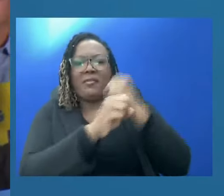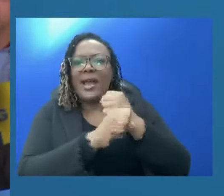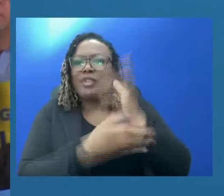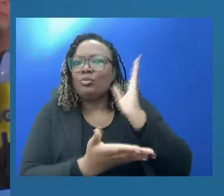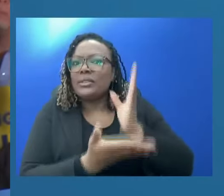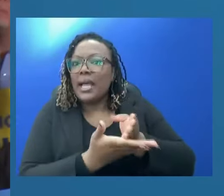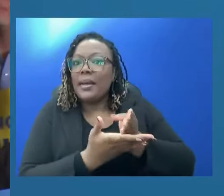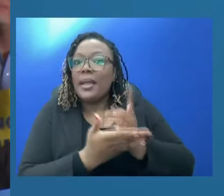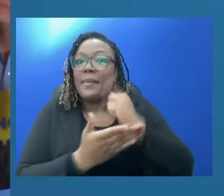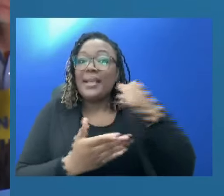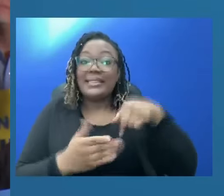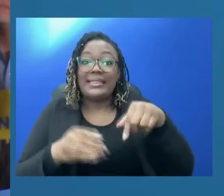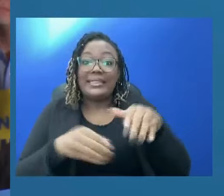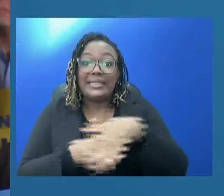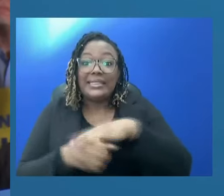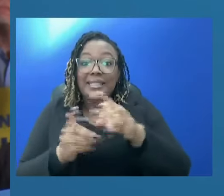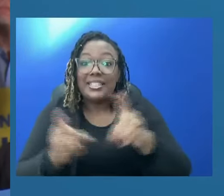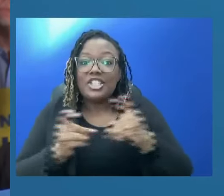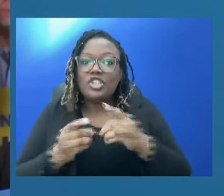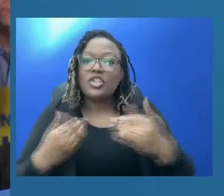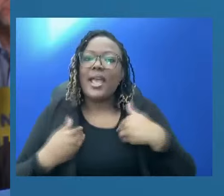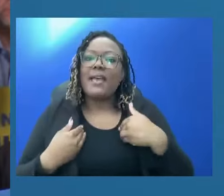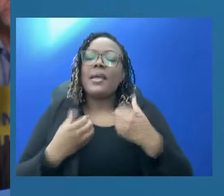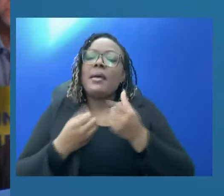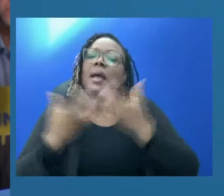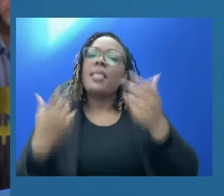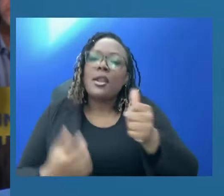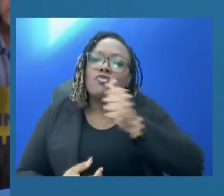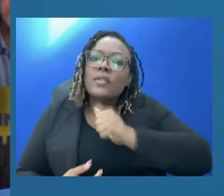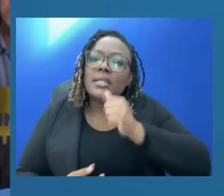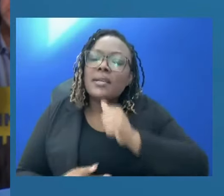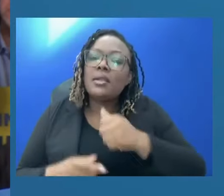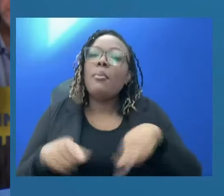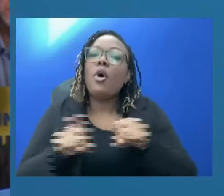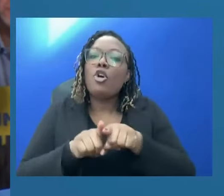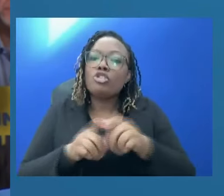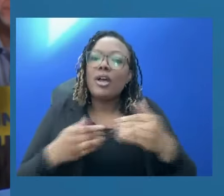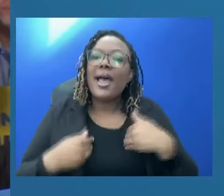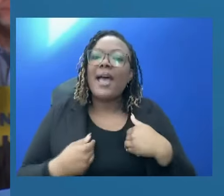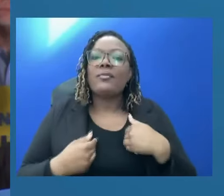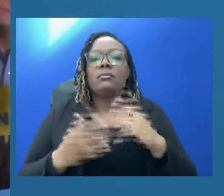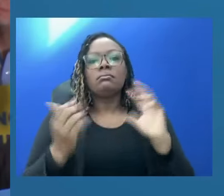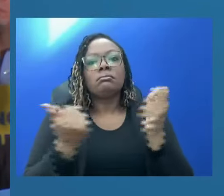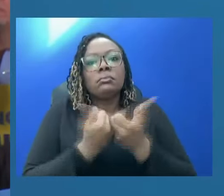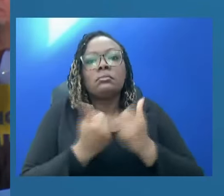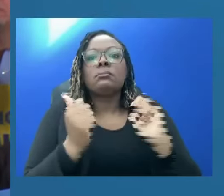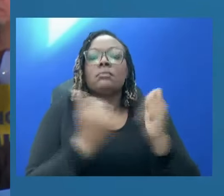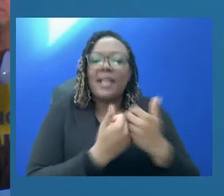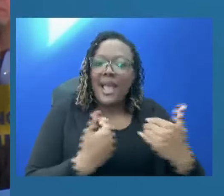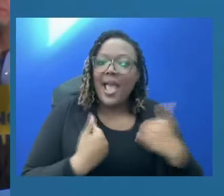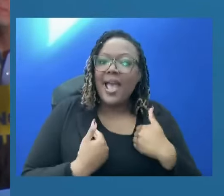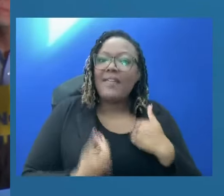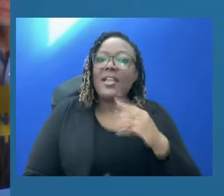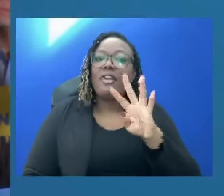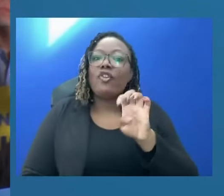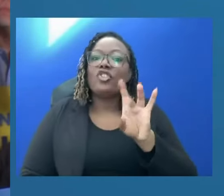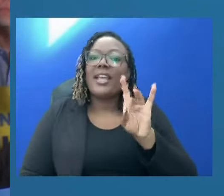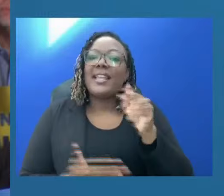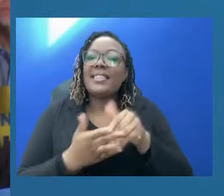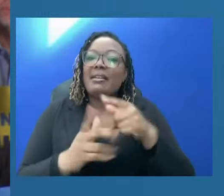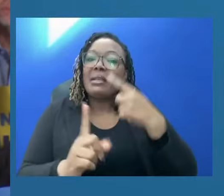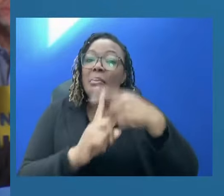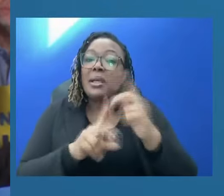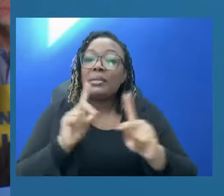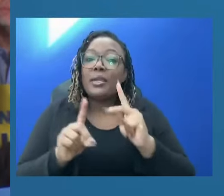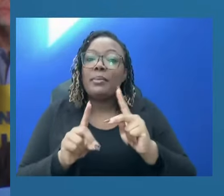is a district that has a lot of resilience, but it has also great challenges. And 480,000 plus people